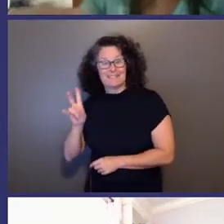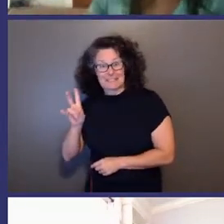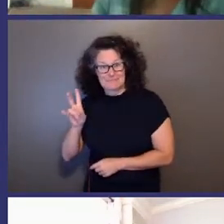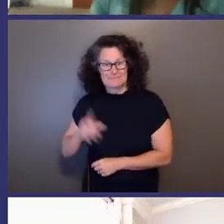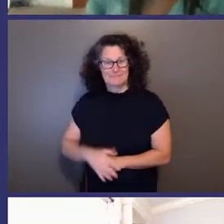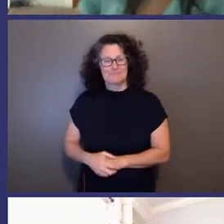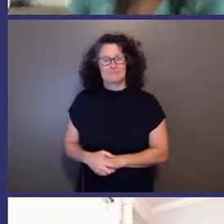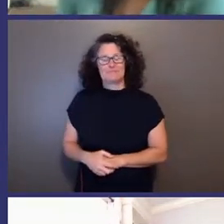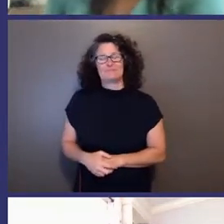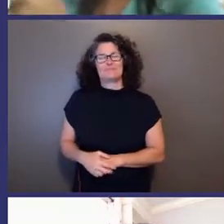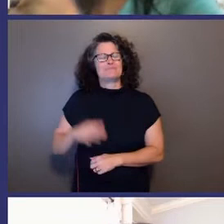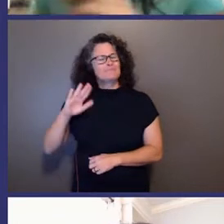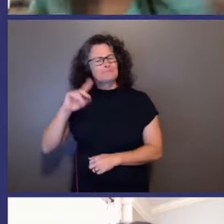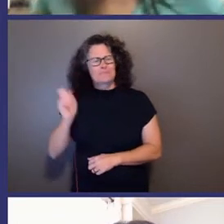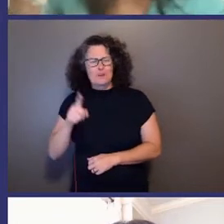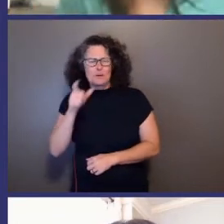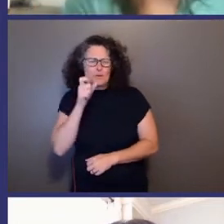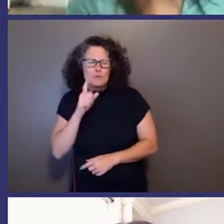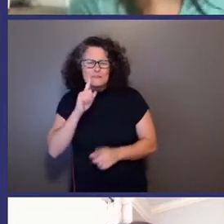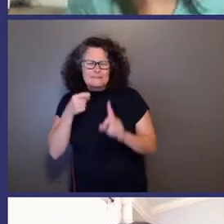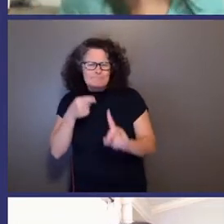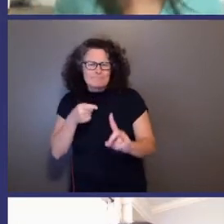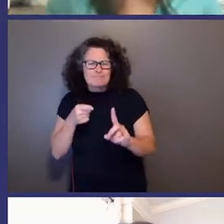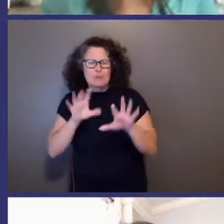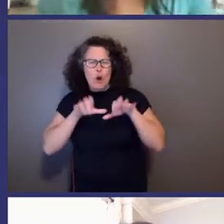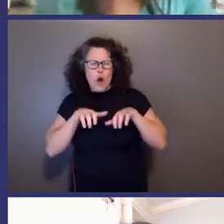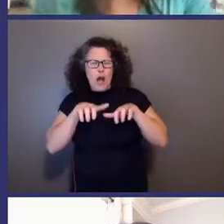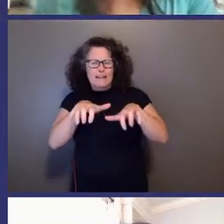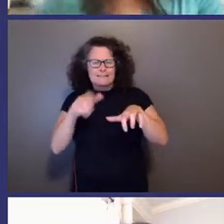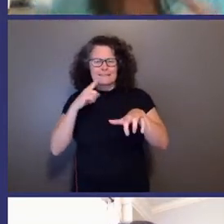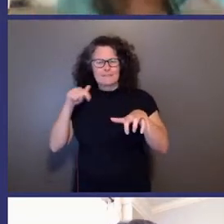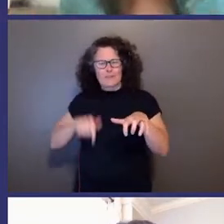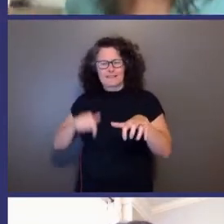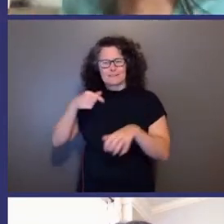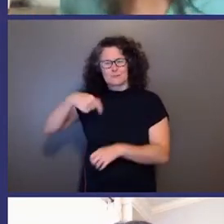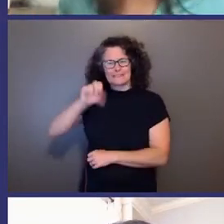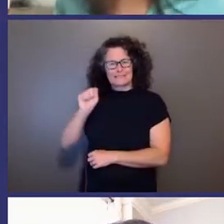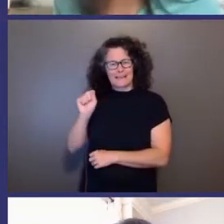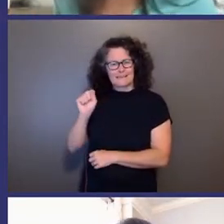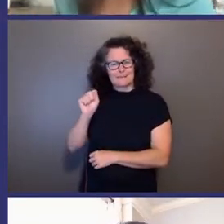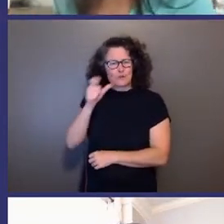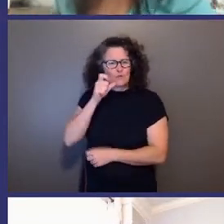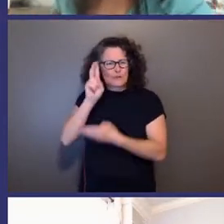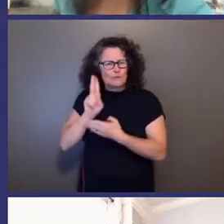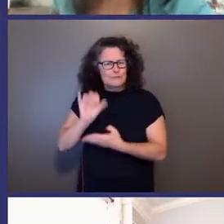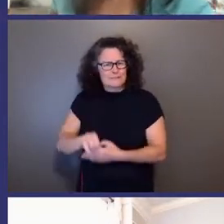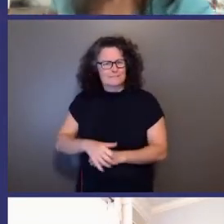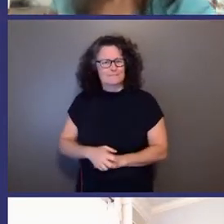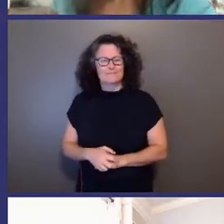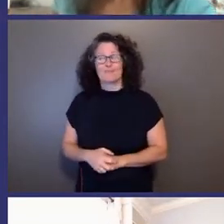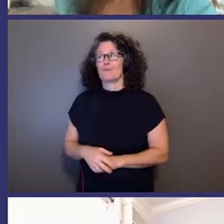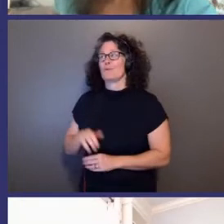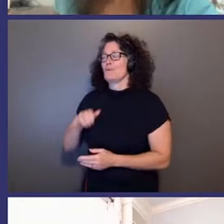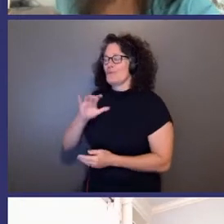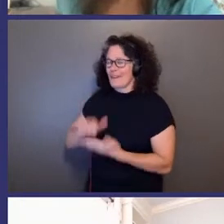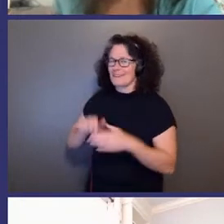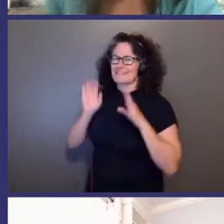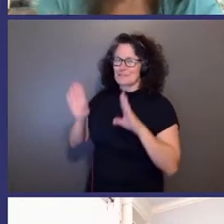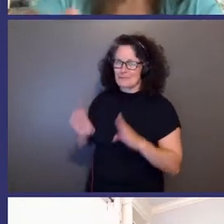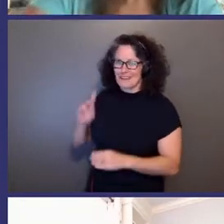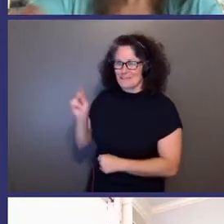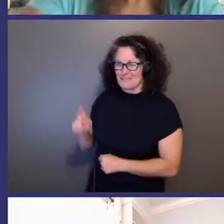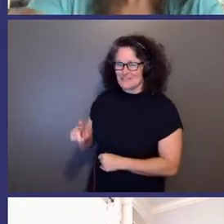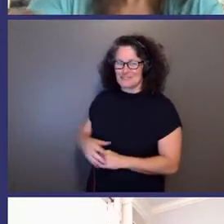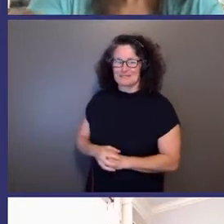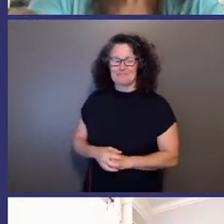OSPFLSA7, which is, who is the target audience for QuickSight? Who's the user for it? That's a great question.